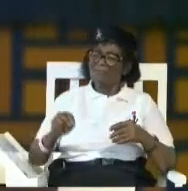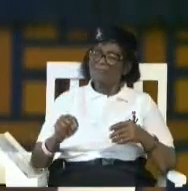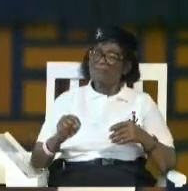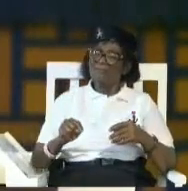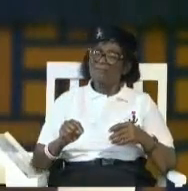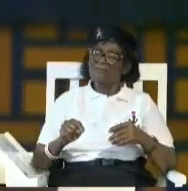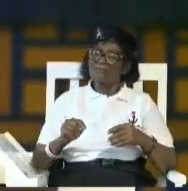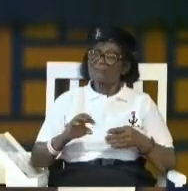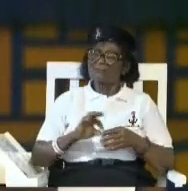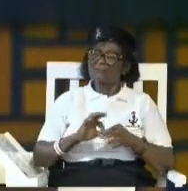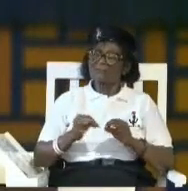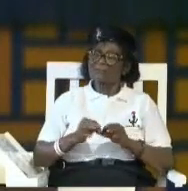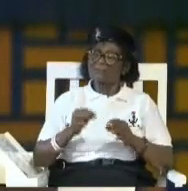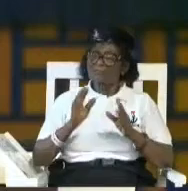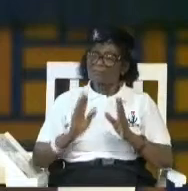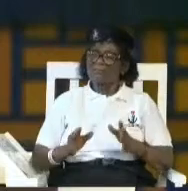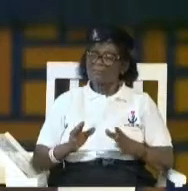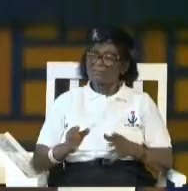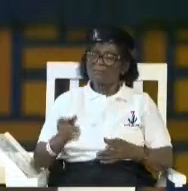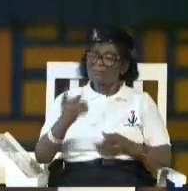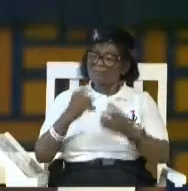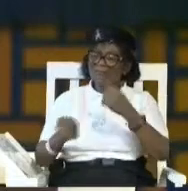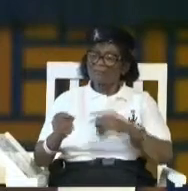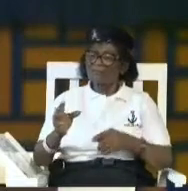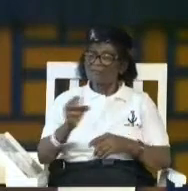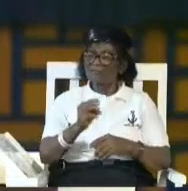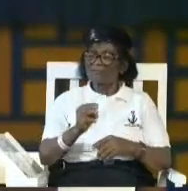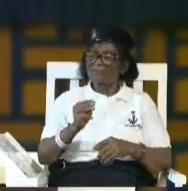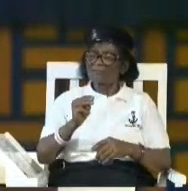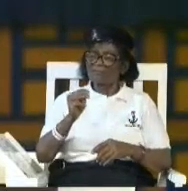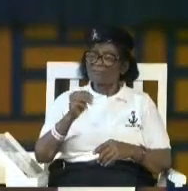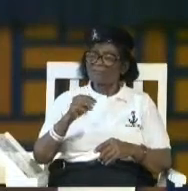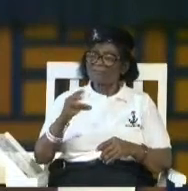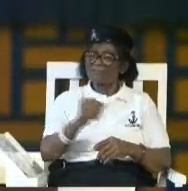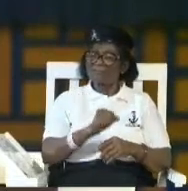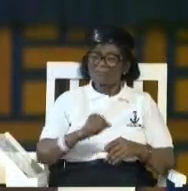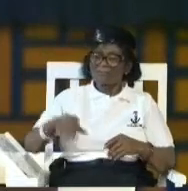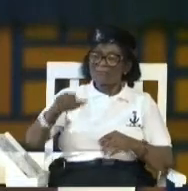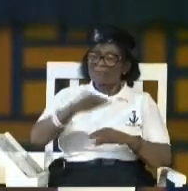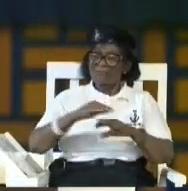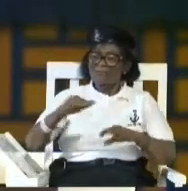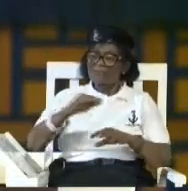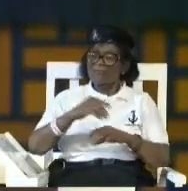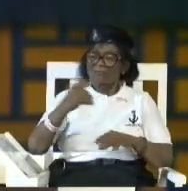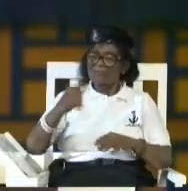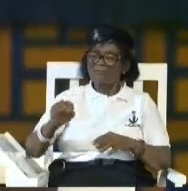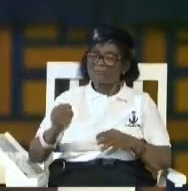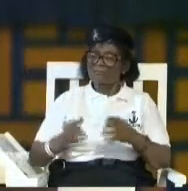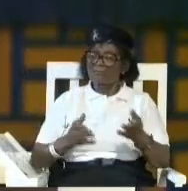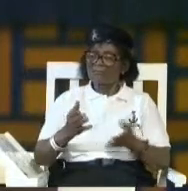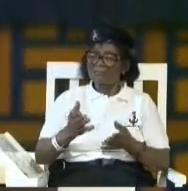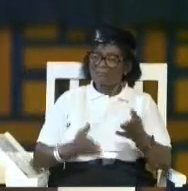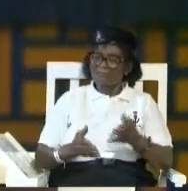the interpreter came in, took over the service, and fire fell.